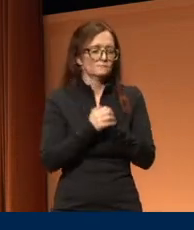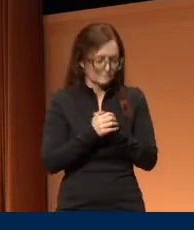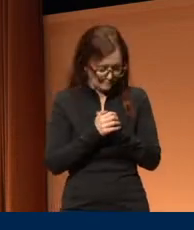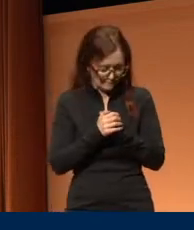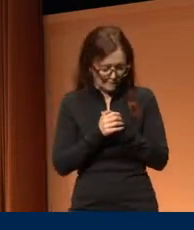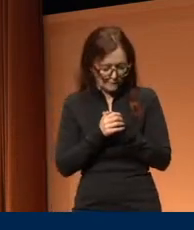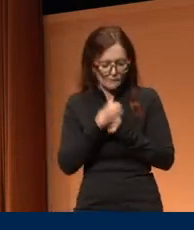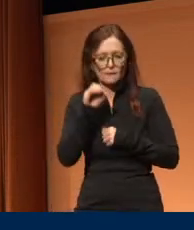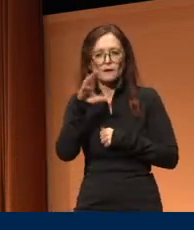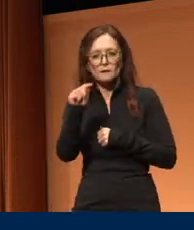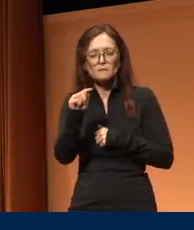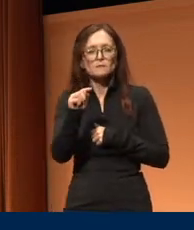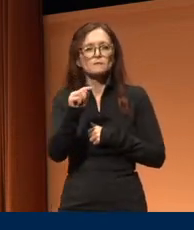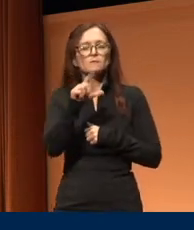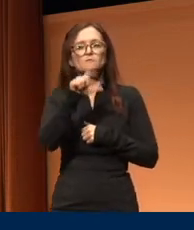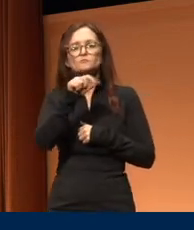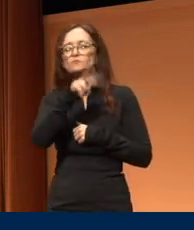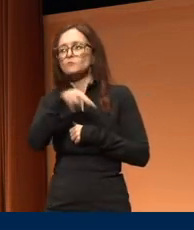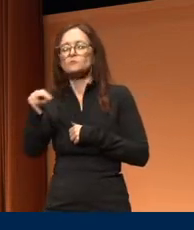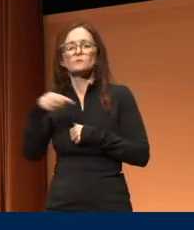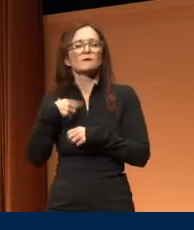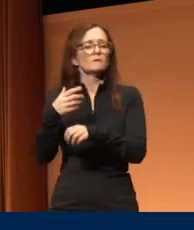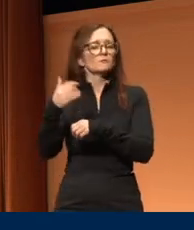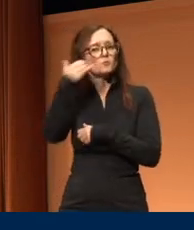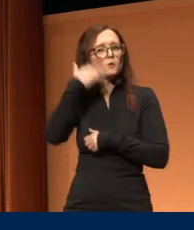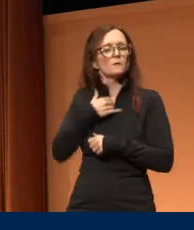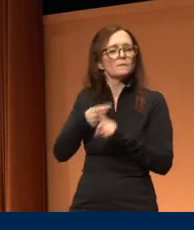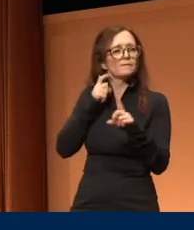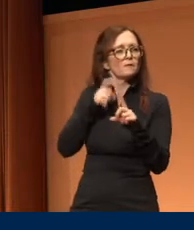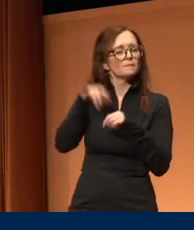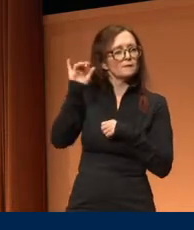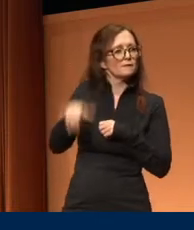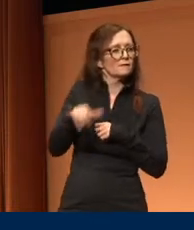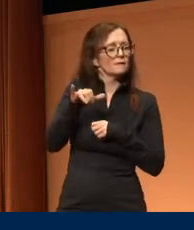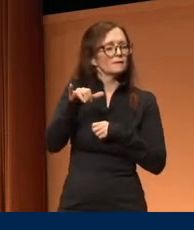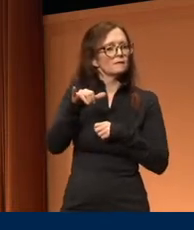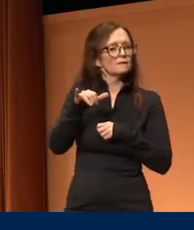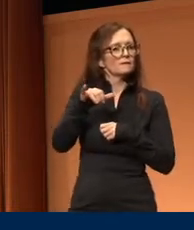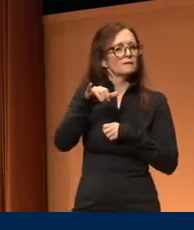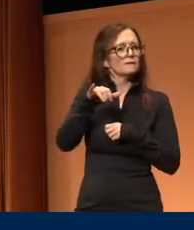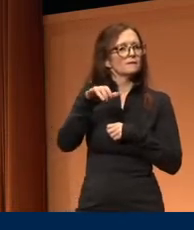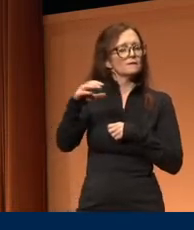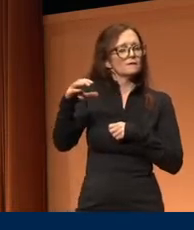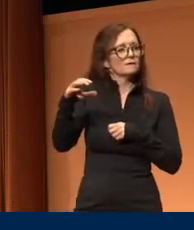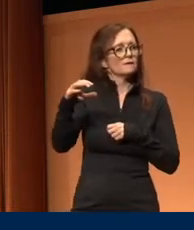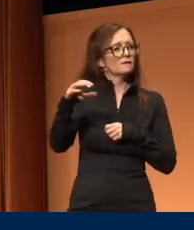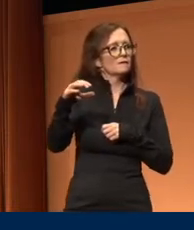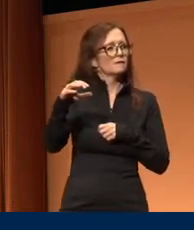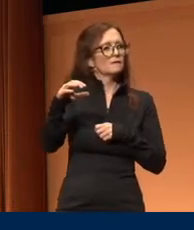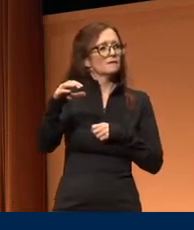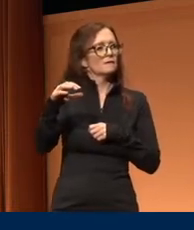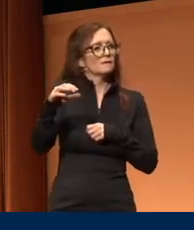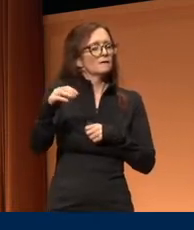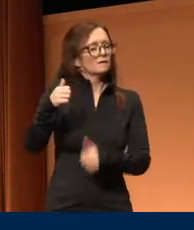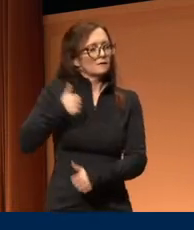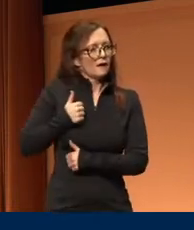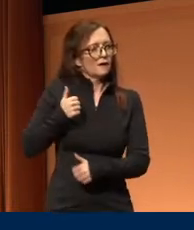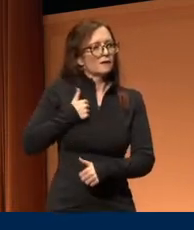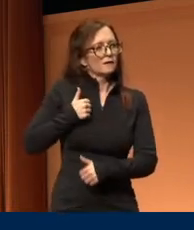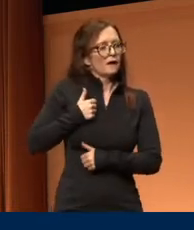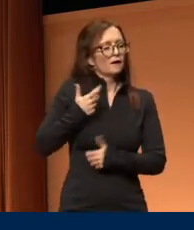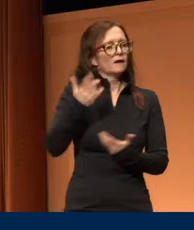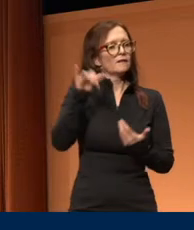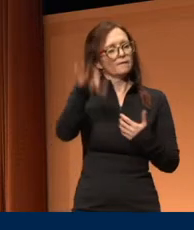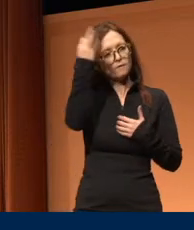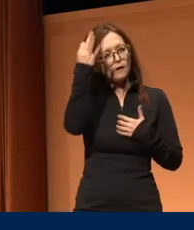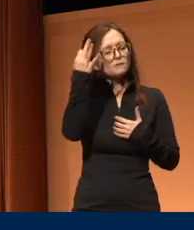In October 2022, I received a phone call from the cabinet of the CESE's president. They were inviting me to join the governance committee of a new